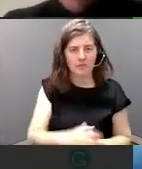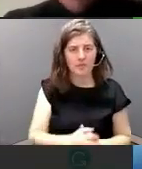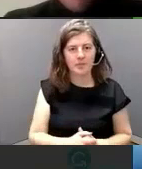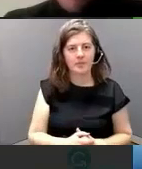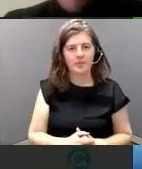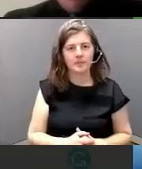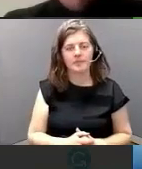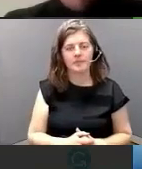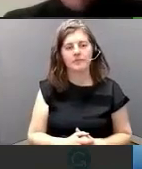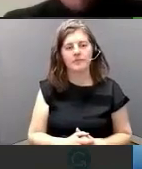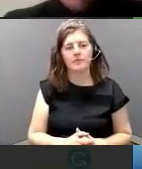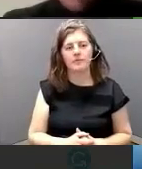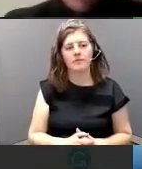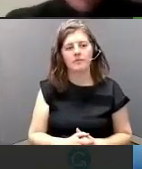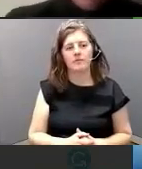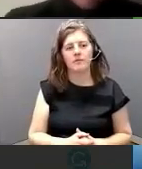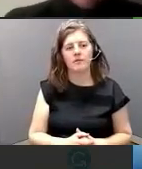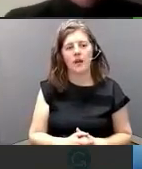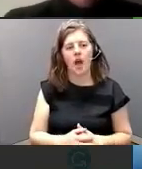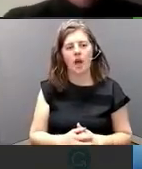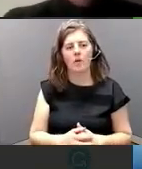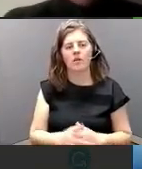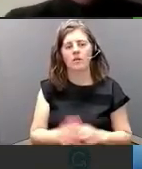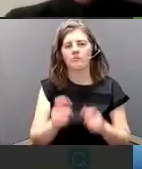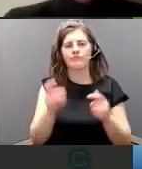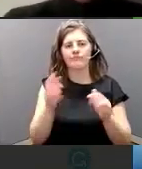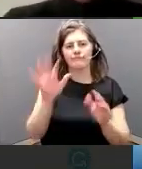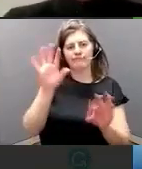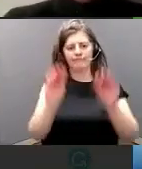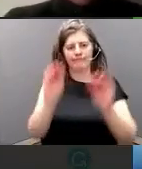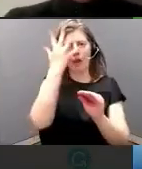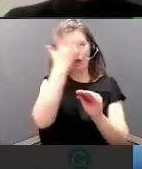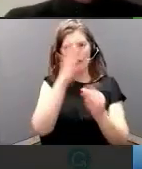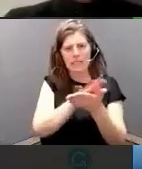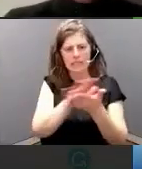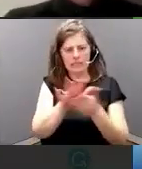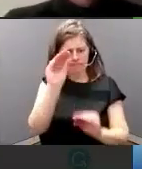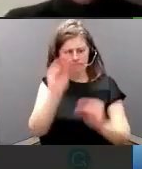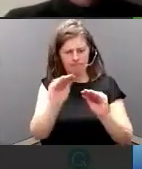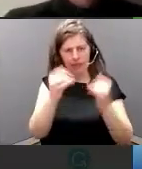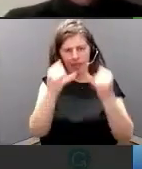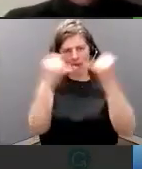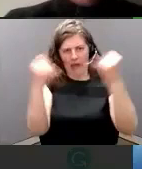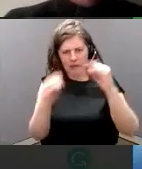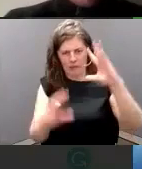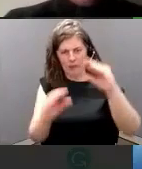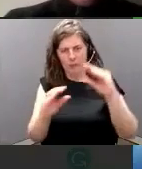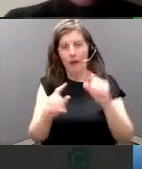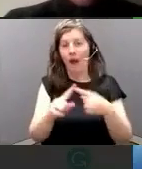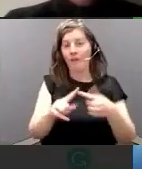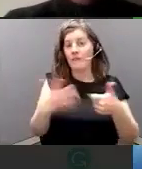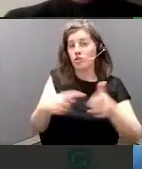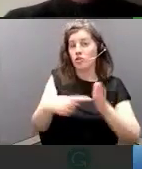Now let's remove a couple of line breaks here so it looks good. So I've showed you now how to add